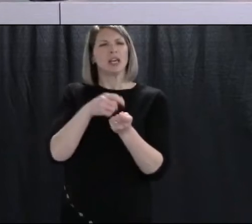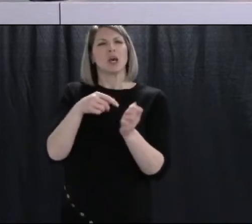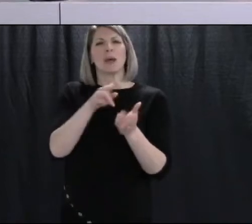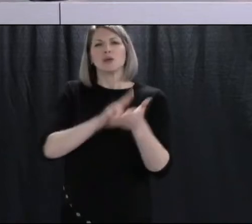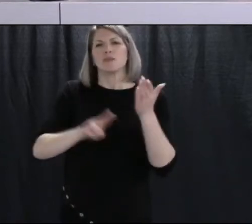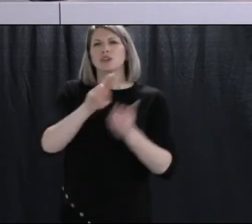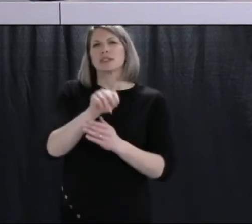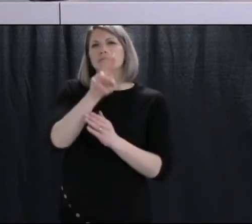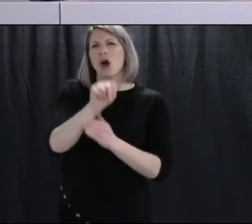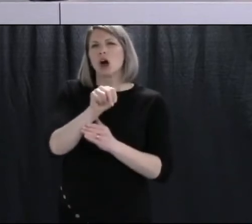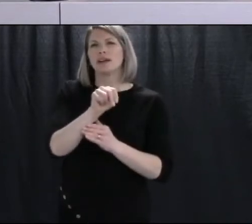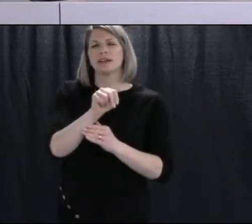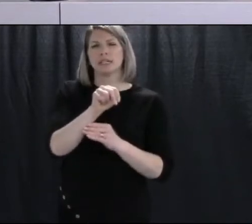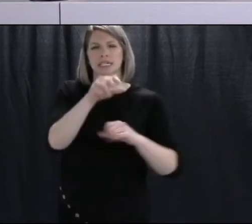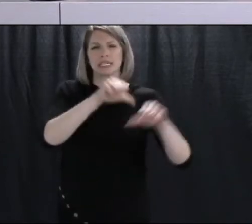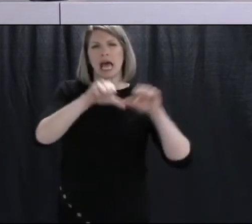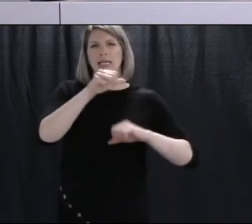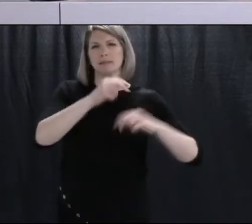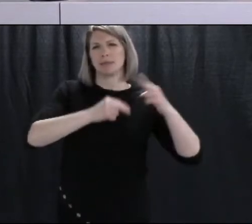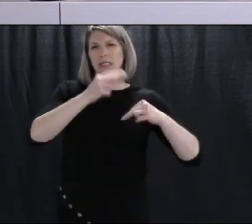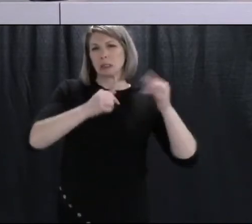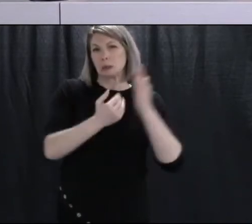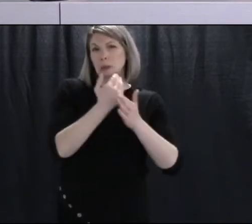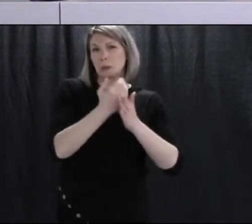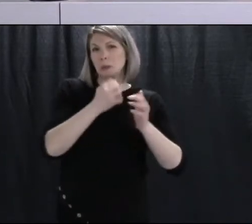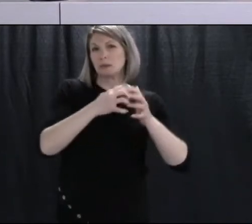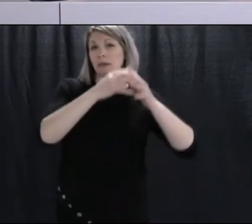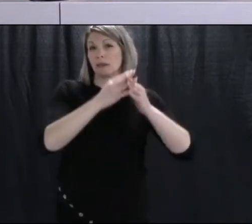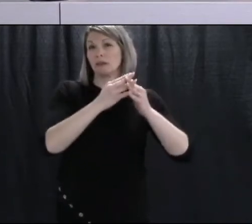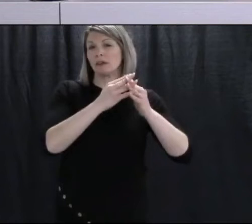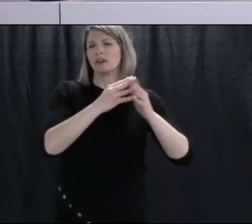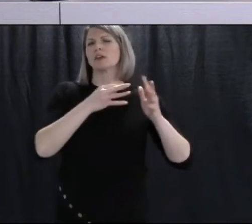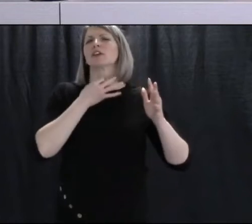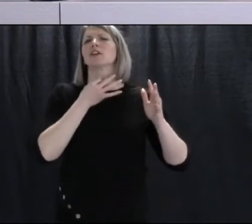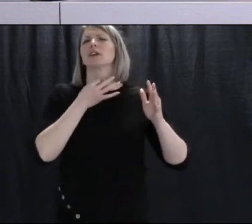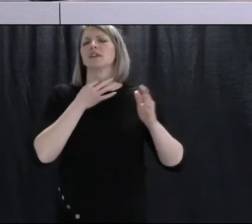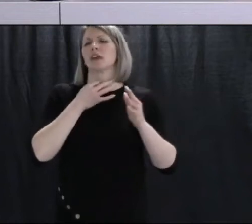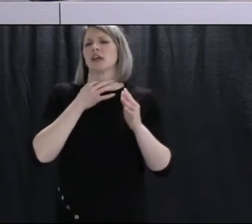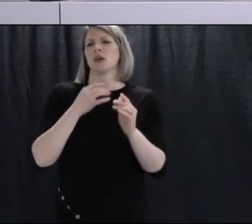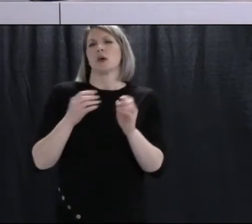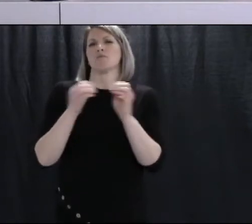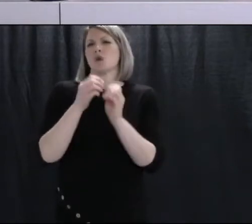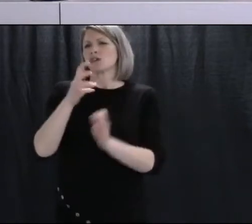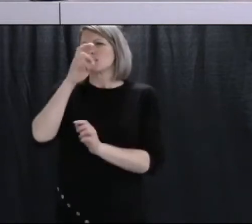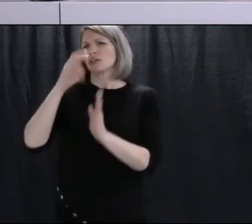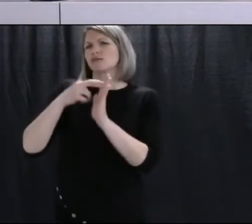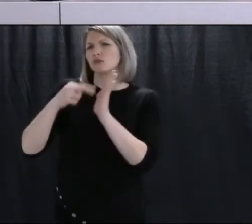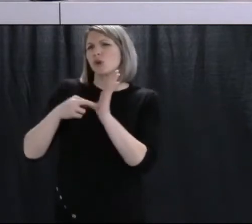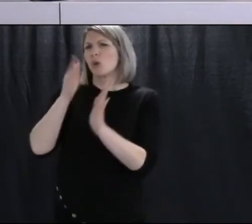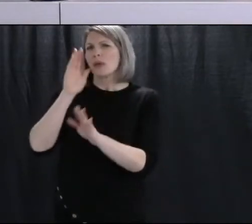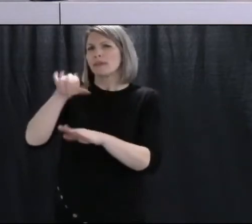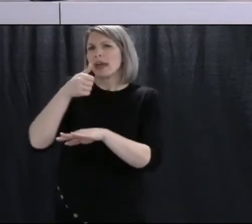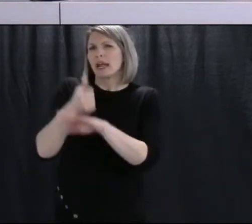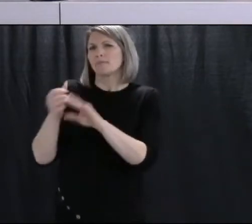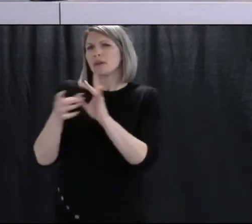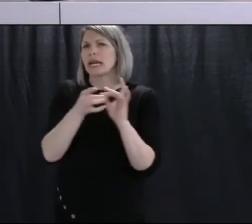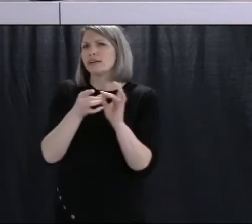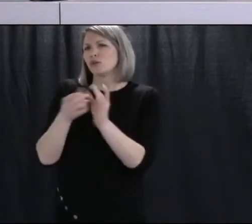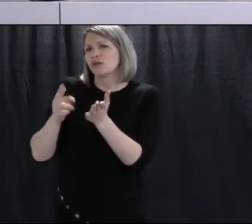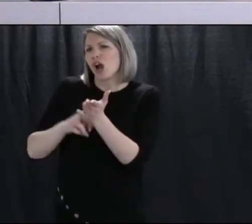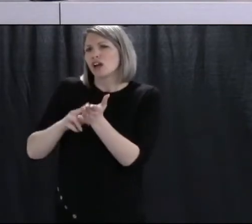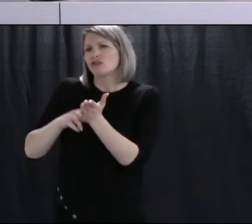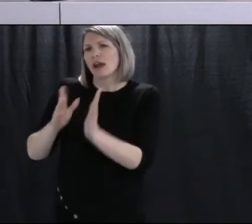that's continuing. When are we just going to see a concrete ruling around the construction industry? Well, some